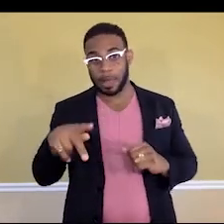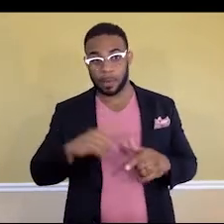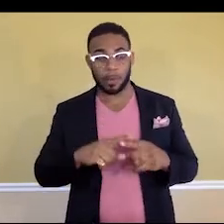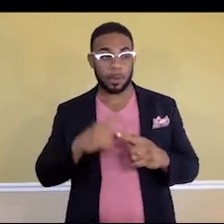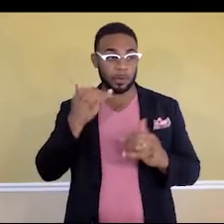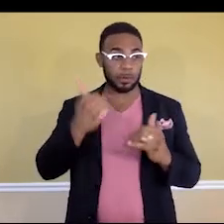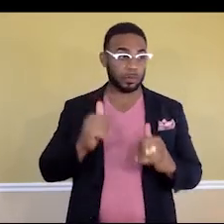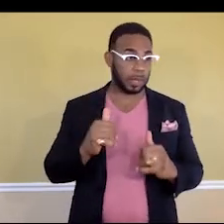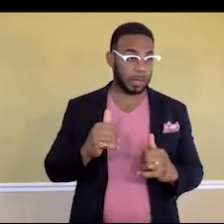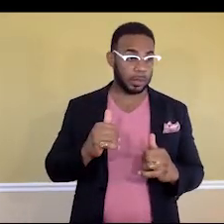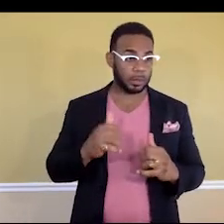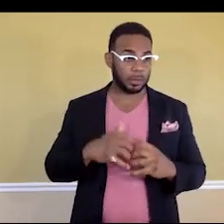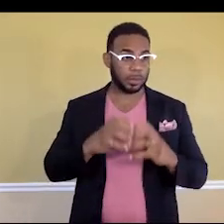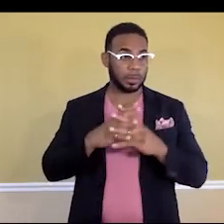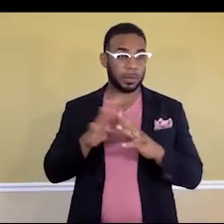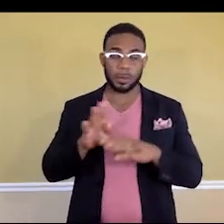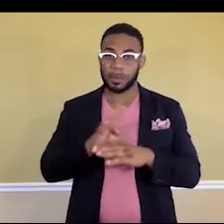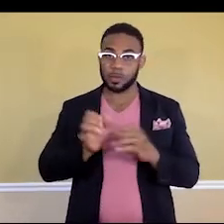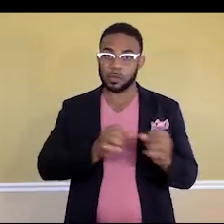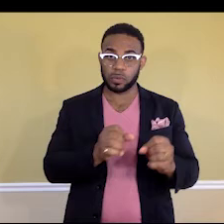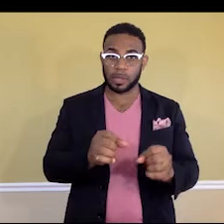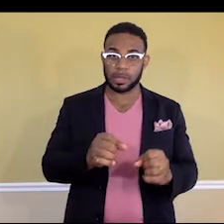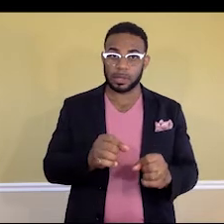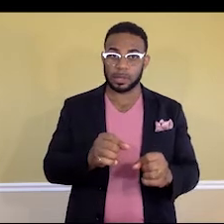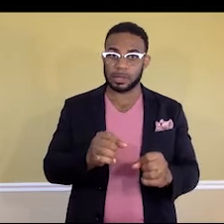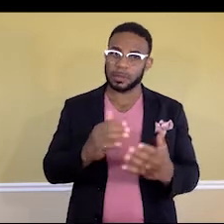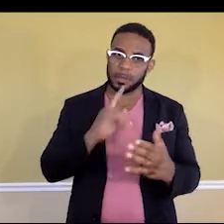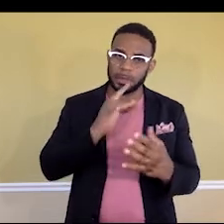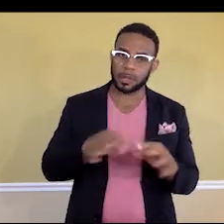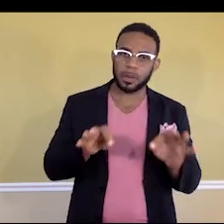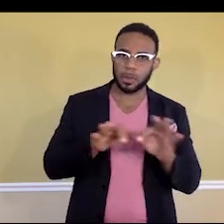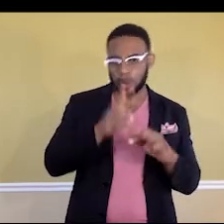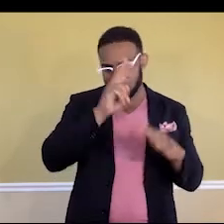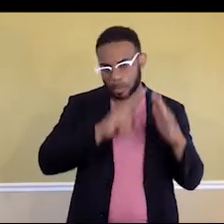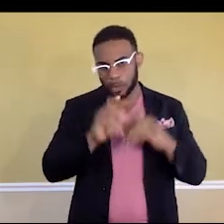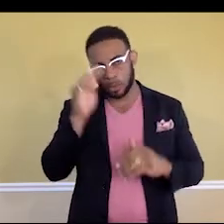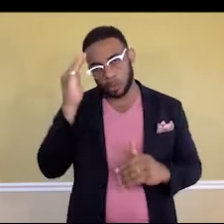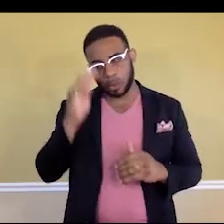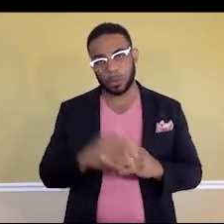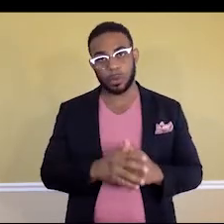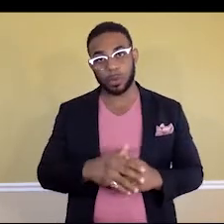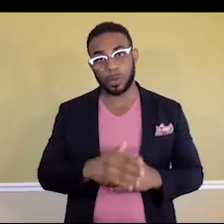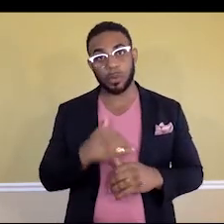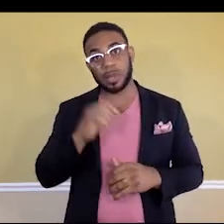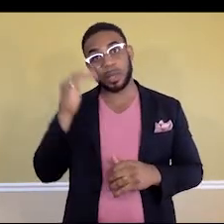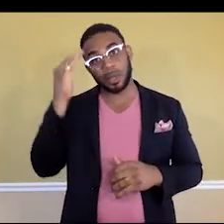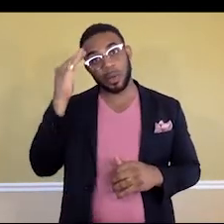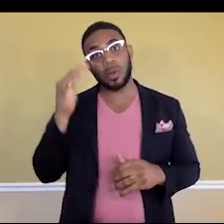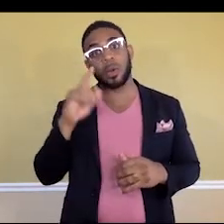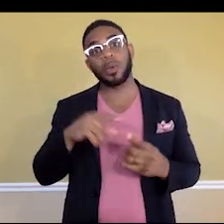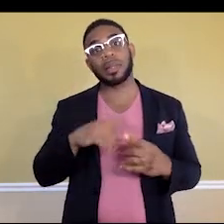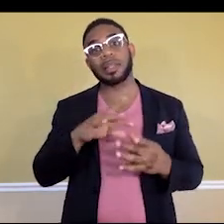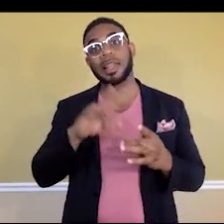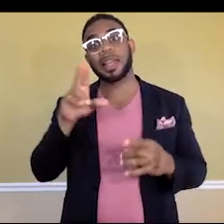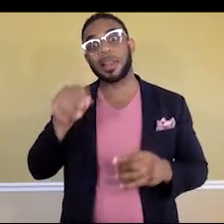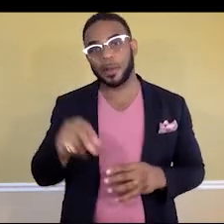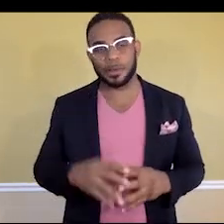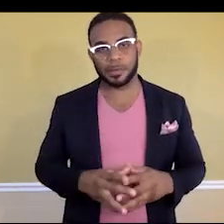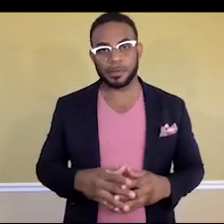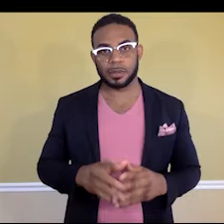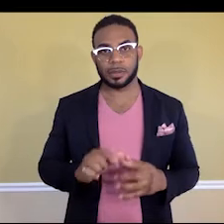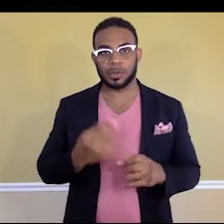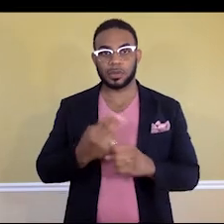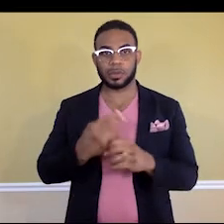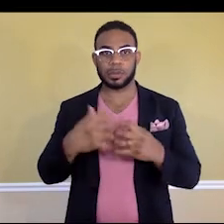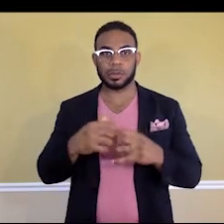or if you're trying to build a business strategy, these might be important insights to know, but we need to know when to say no to